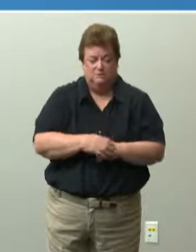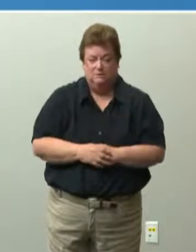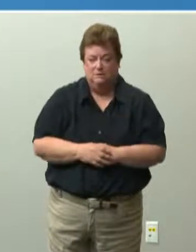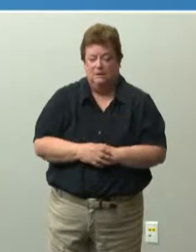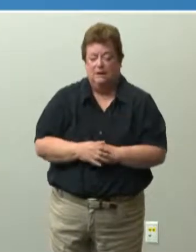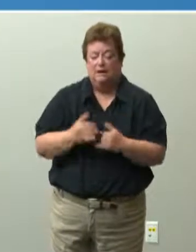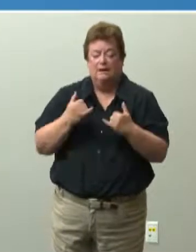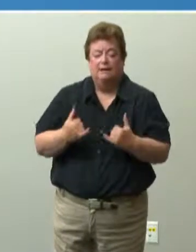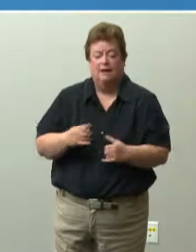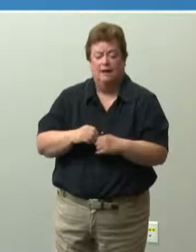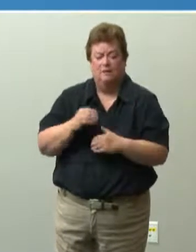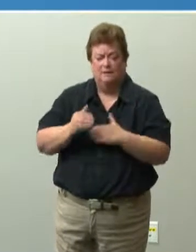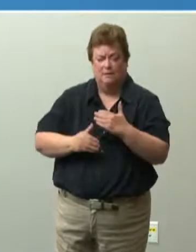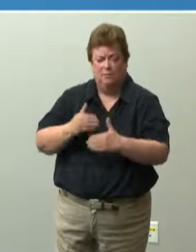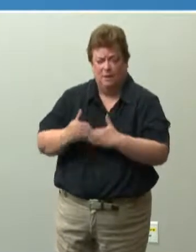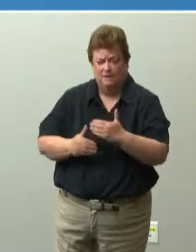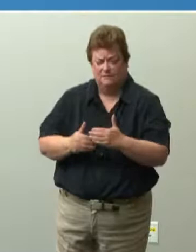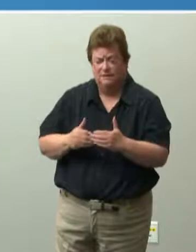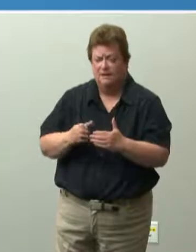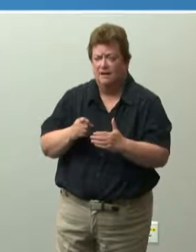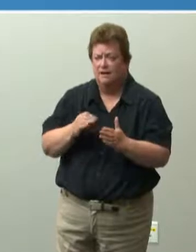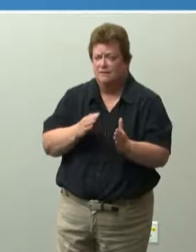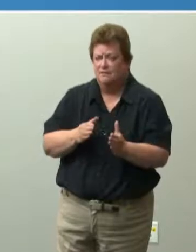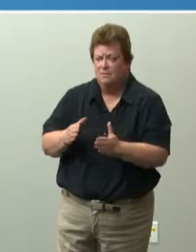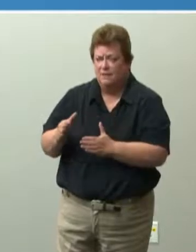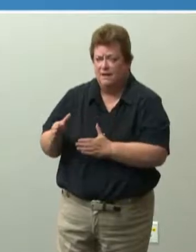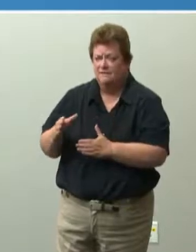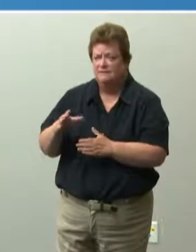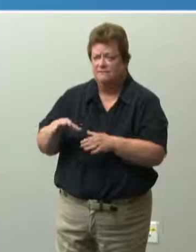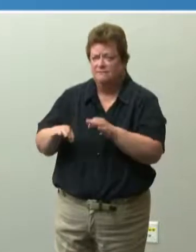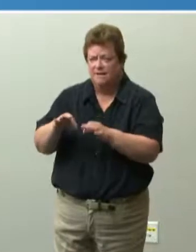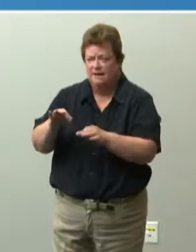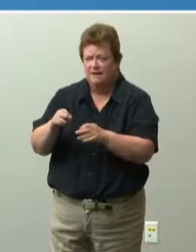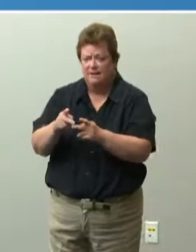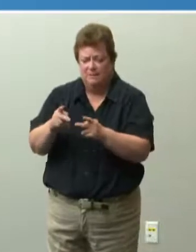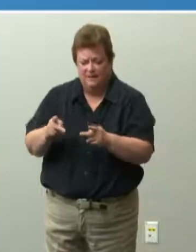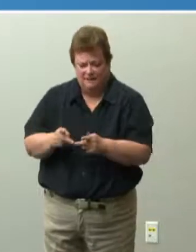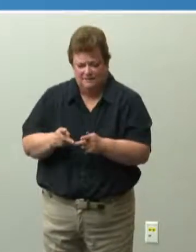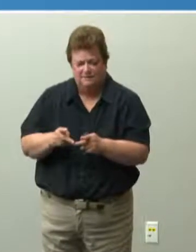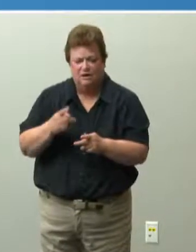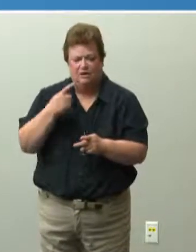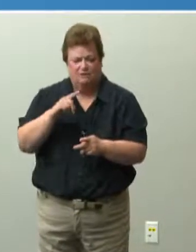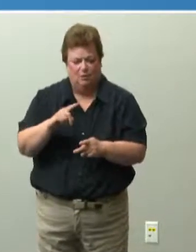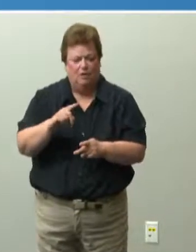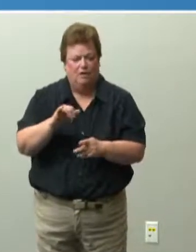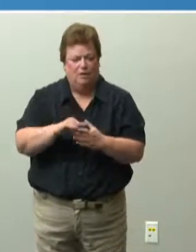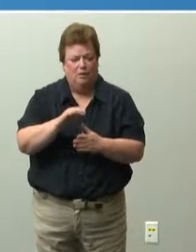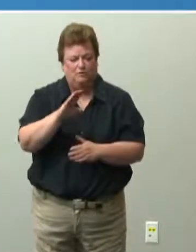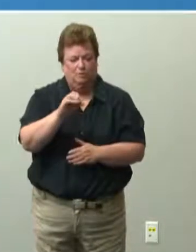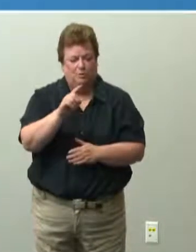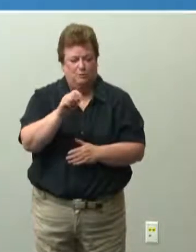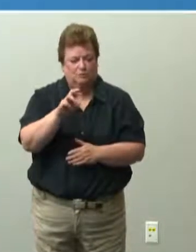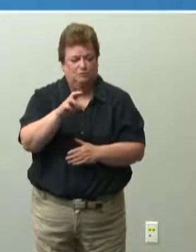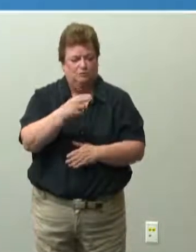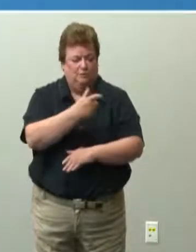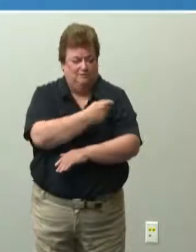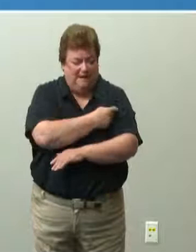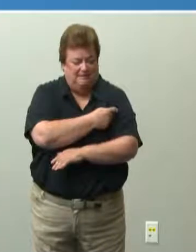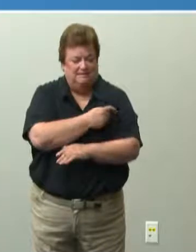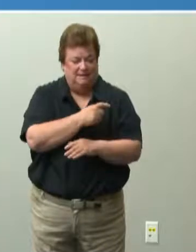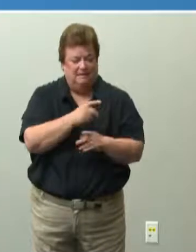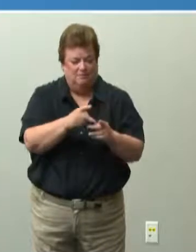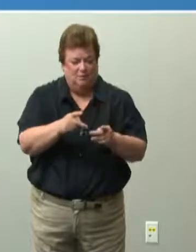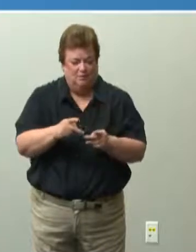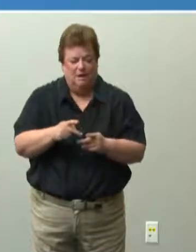We're in the process of writing plans and securing locations for booster dose clinics, and we'll be ready to put our plans